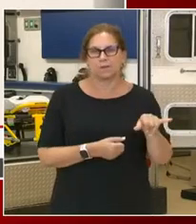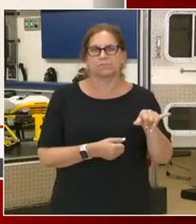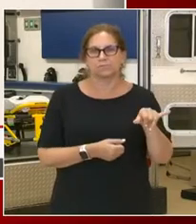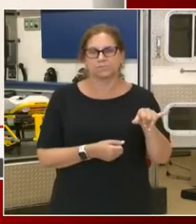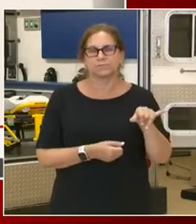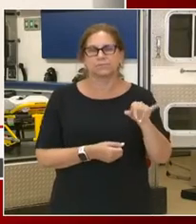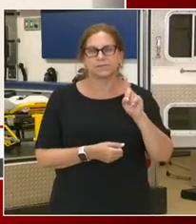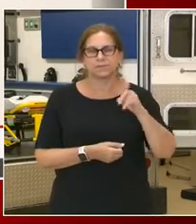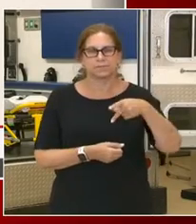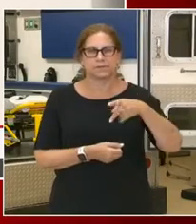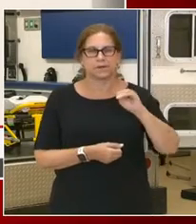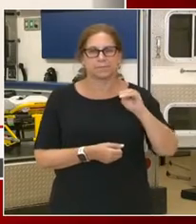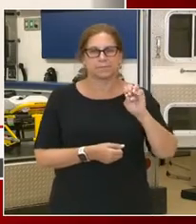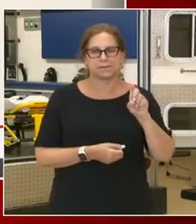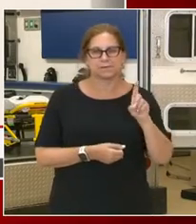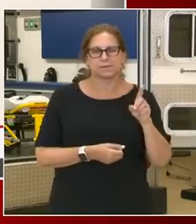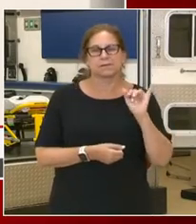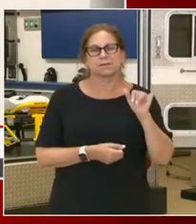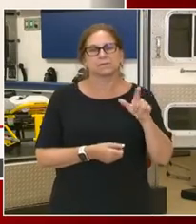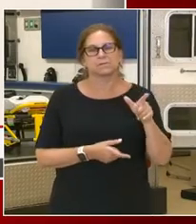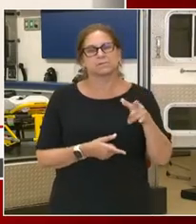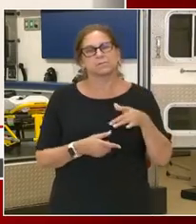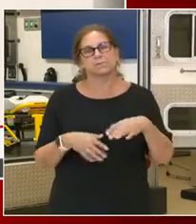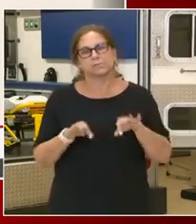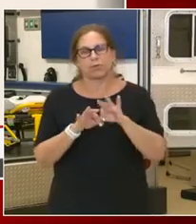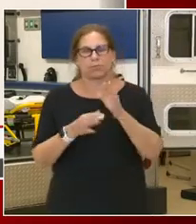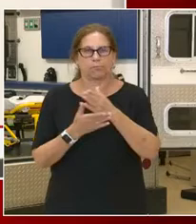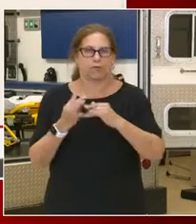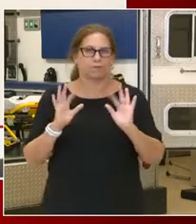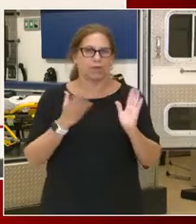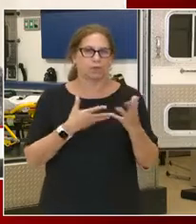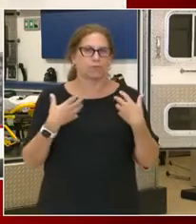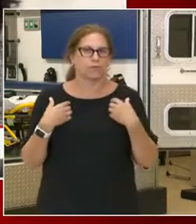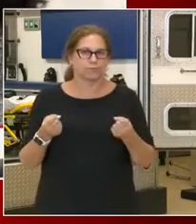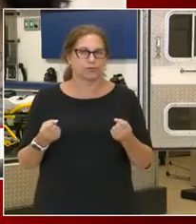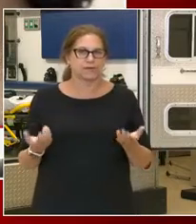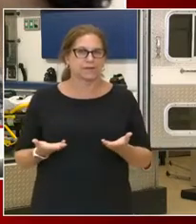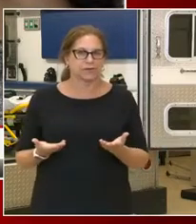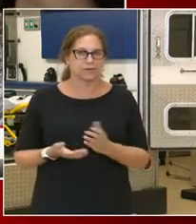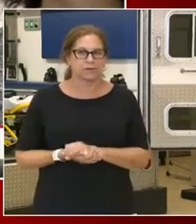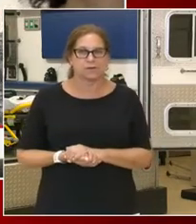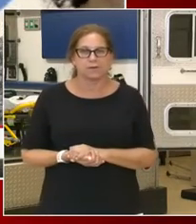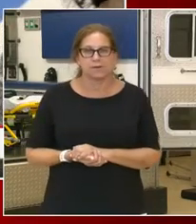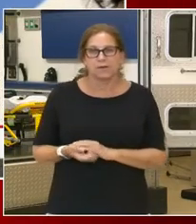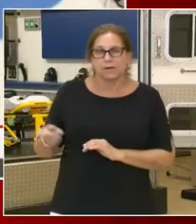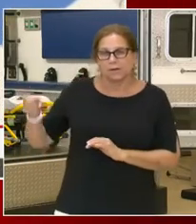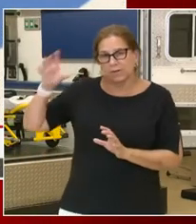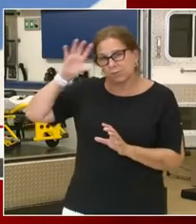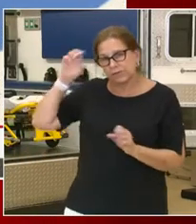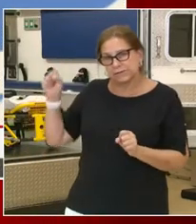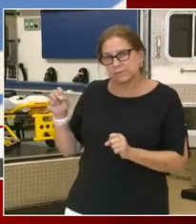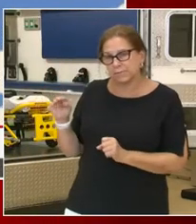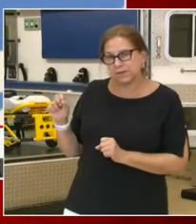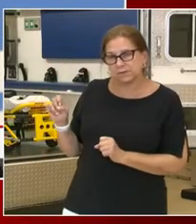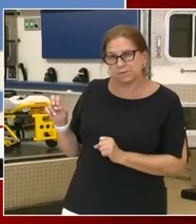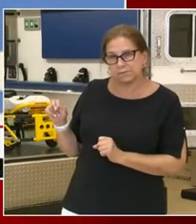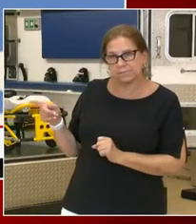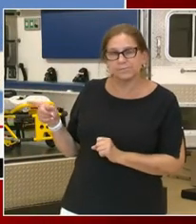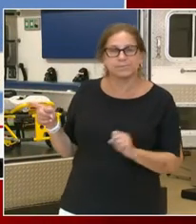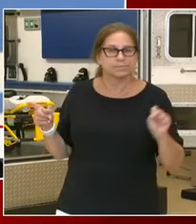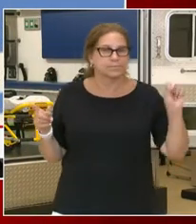be a critical part of our recovery. Definitely. President Mason, I don't know if there's anything else you want to add? Yeah, just quickly, the mayor has consistently